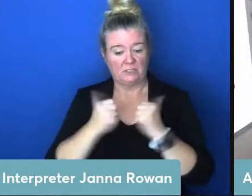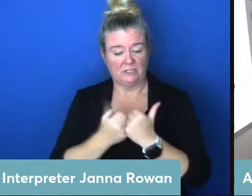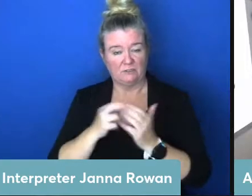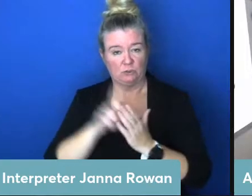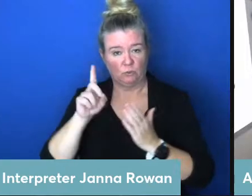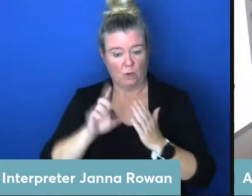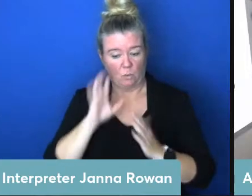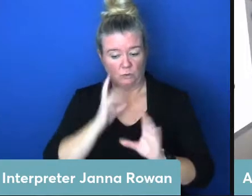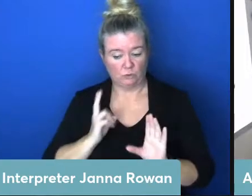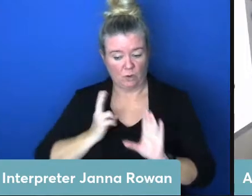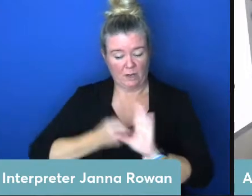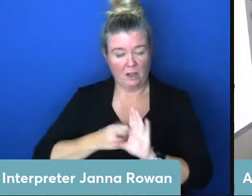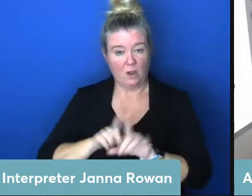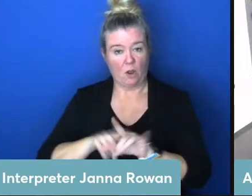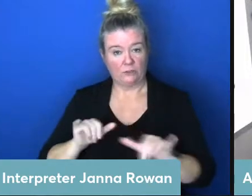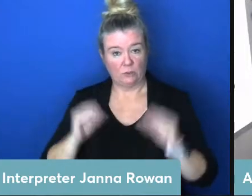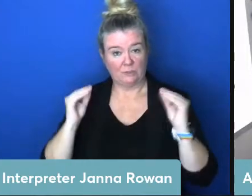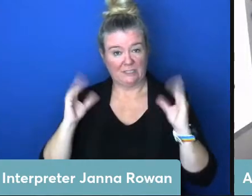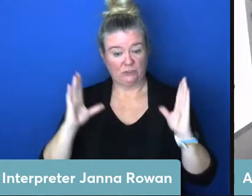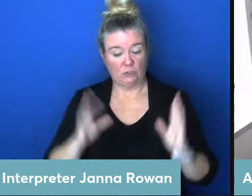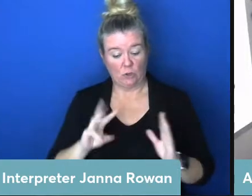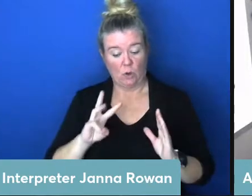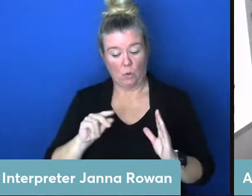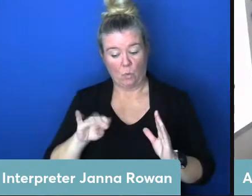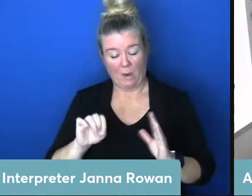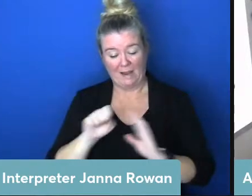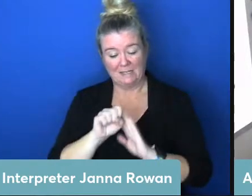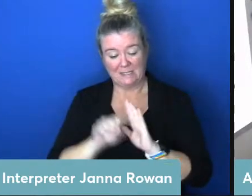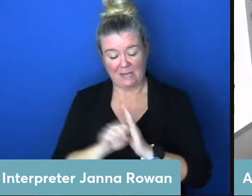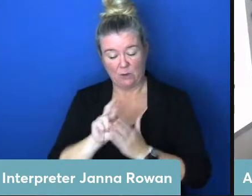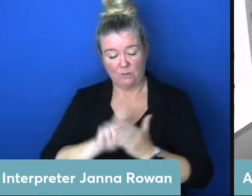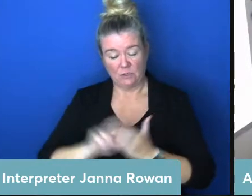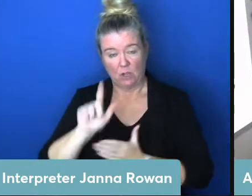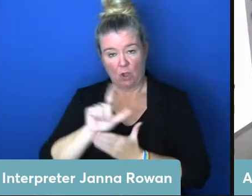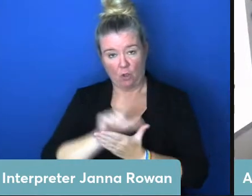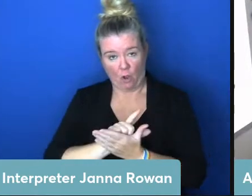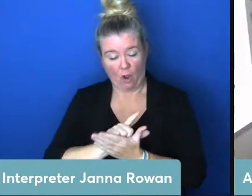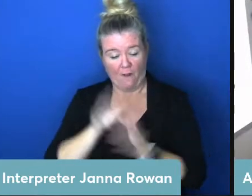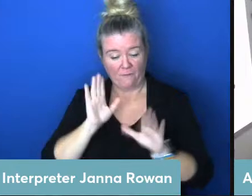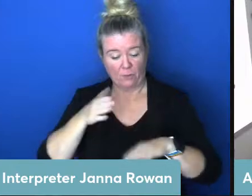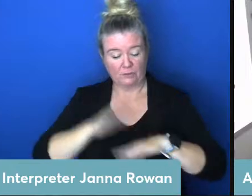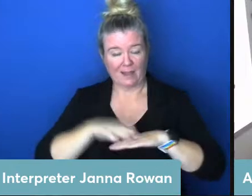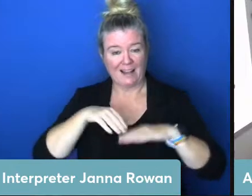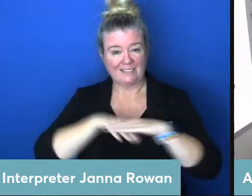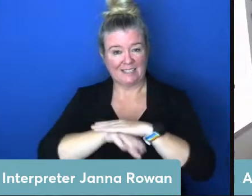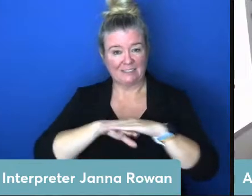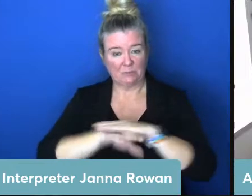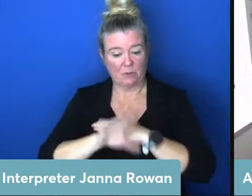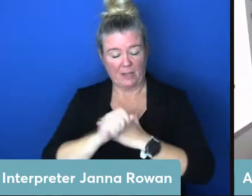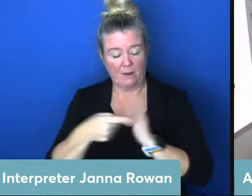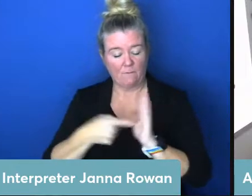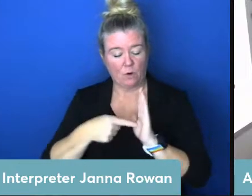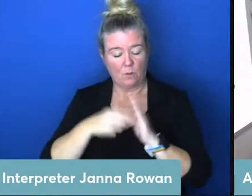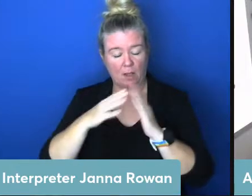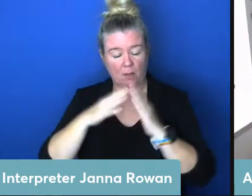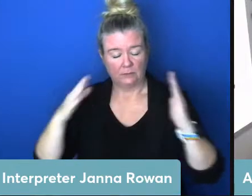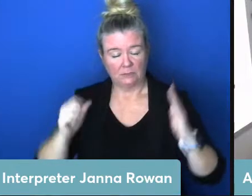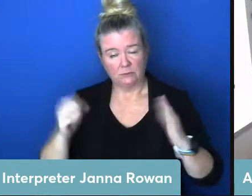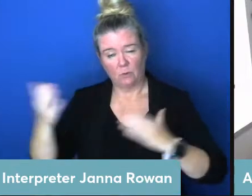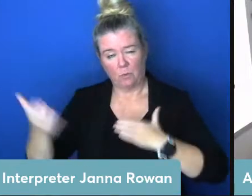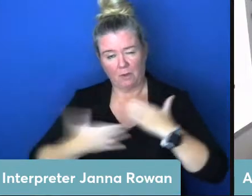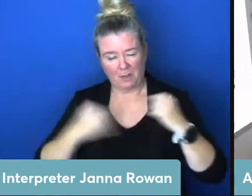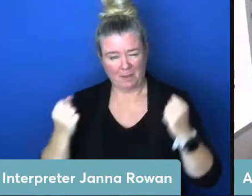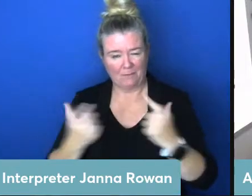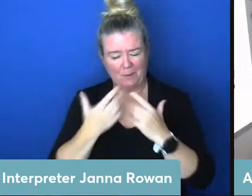us. She is also a teacher at Wayne State University Law School, where she focuses on accessible and affordable housing. So welcome,